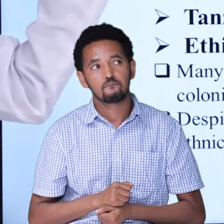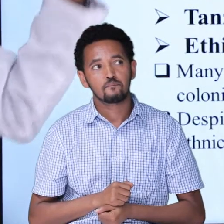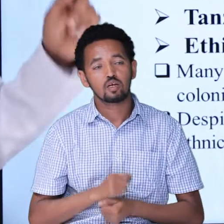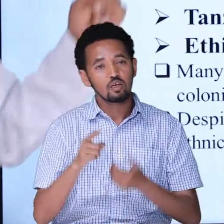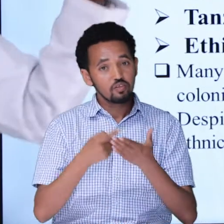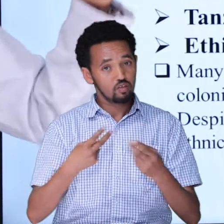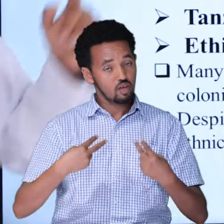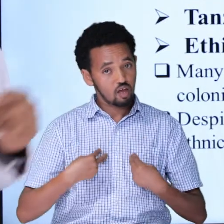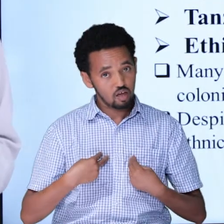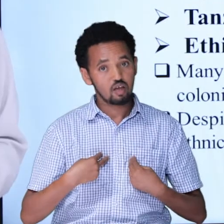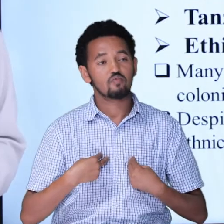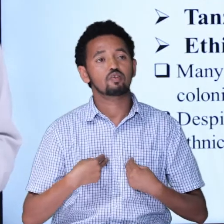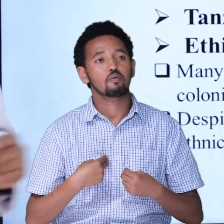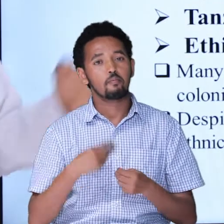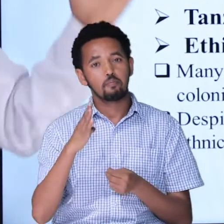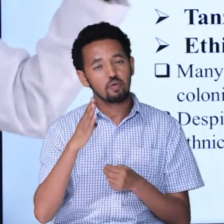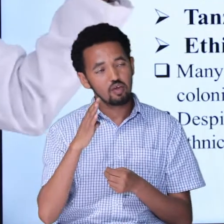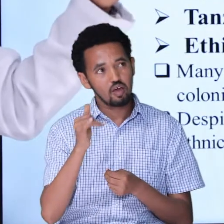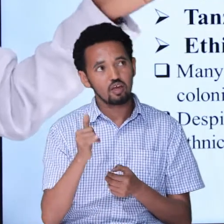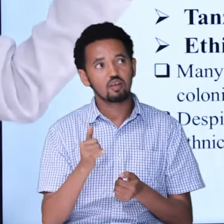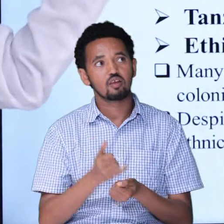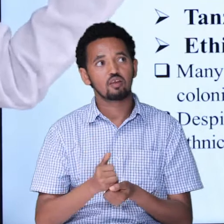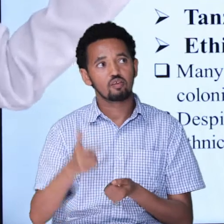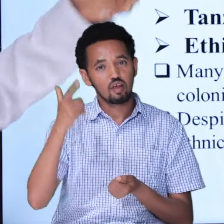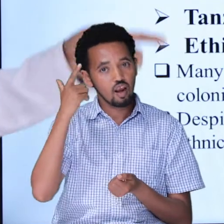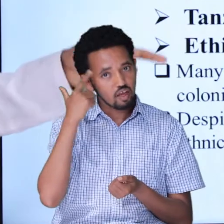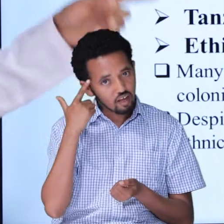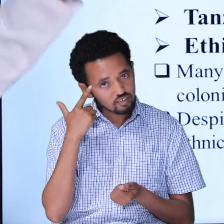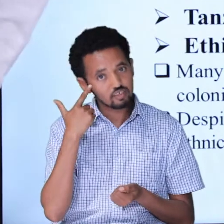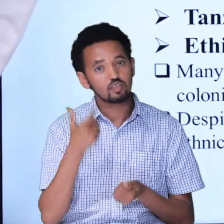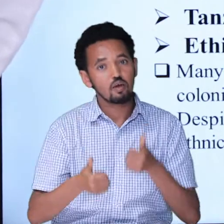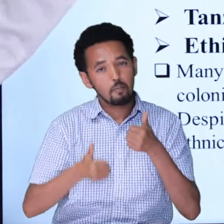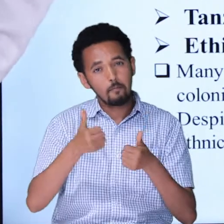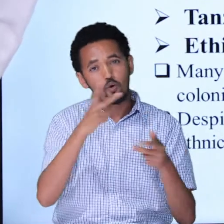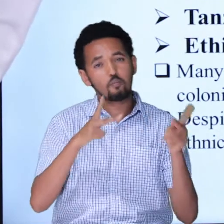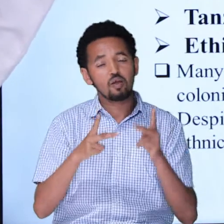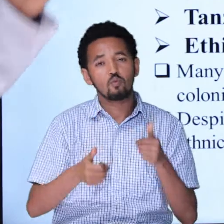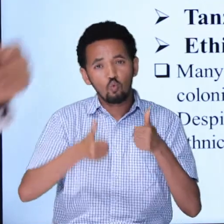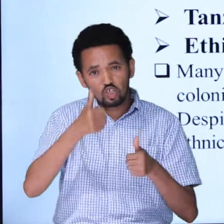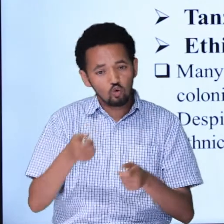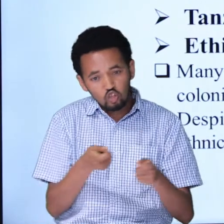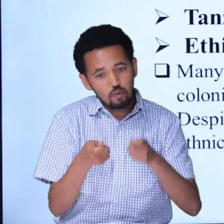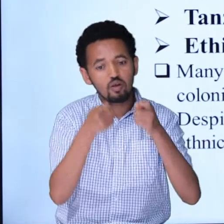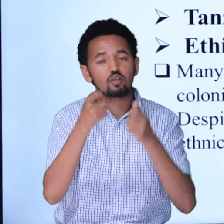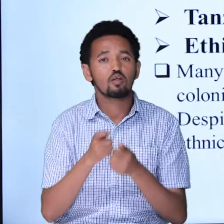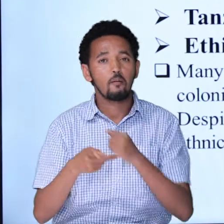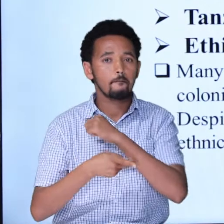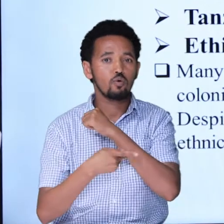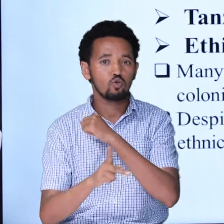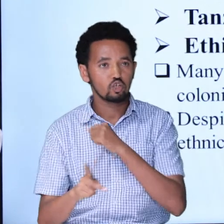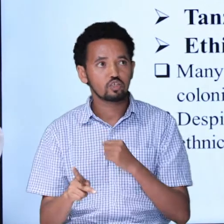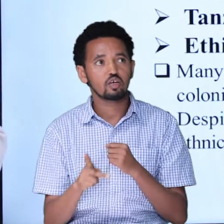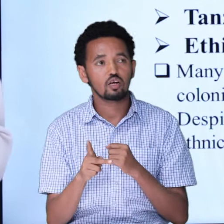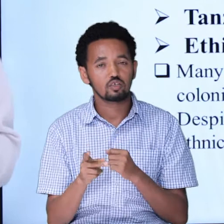Colonialism has also left behind legacy on problems which contributed to the political instability